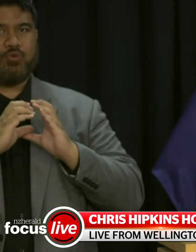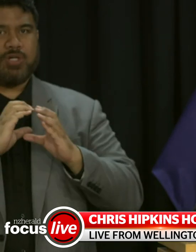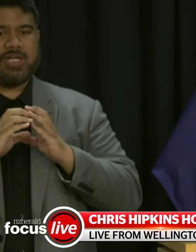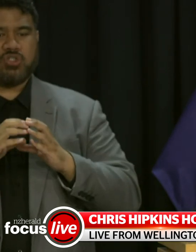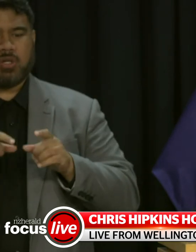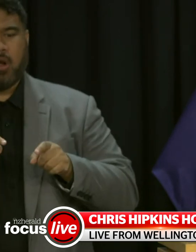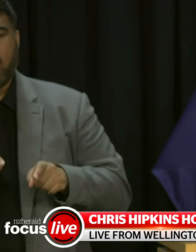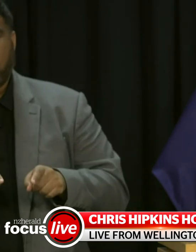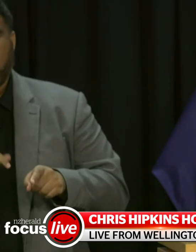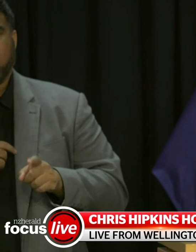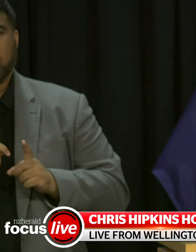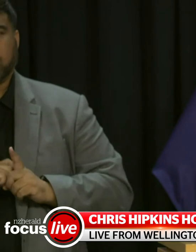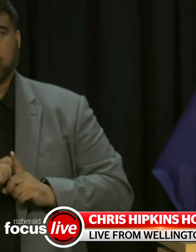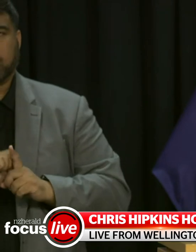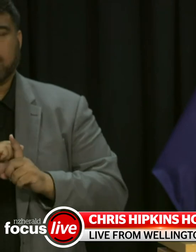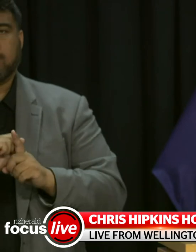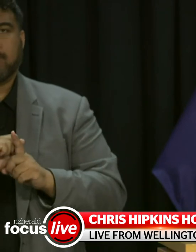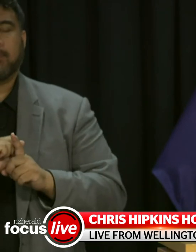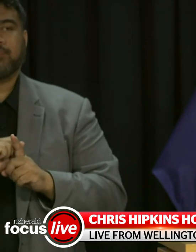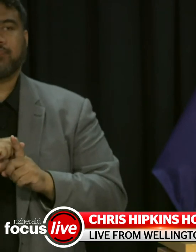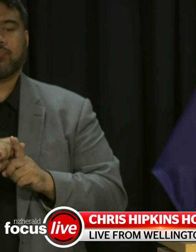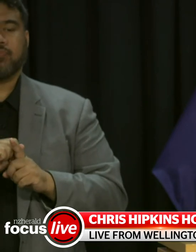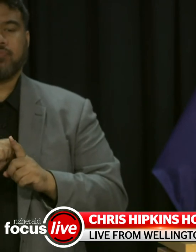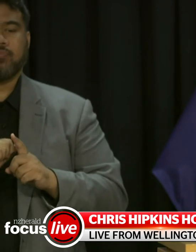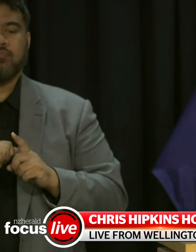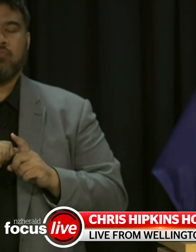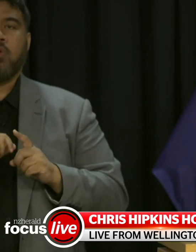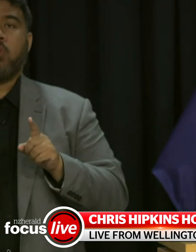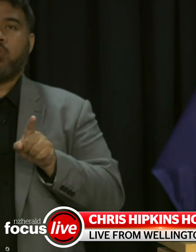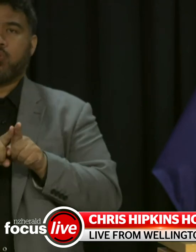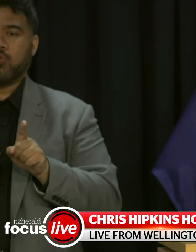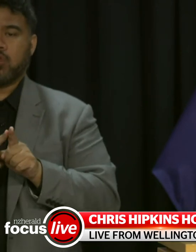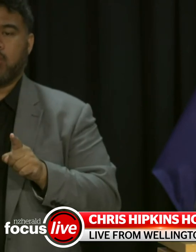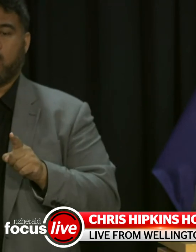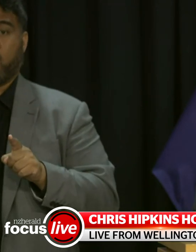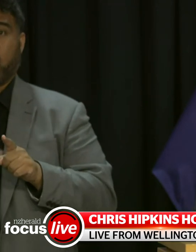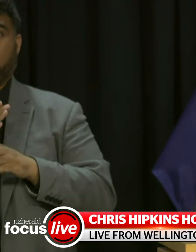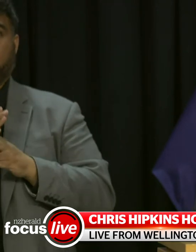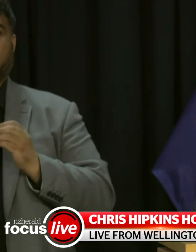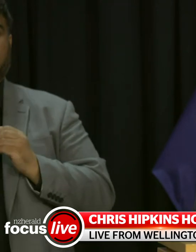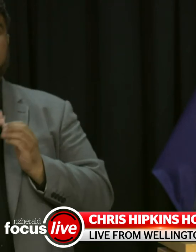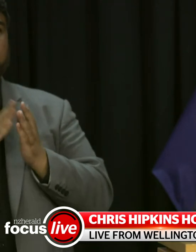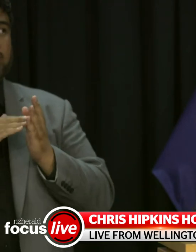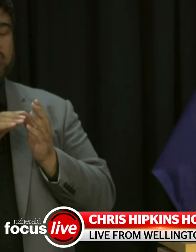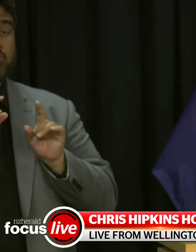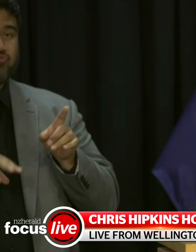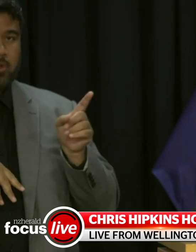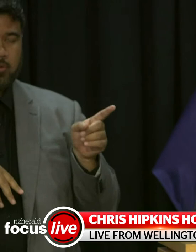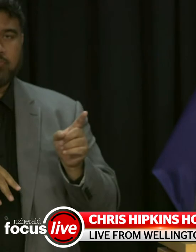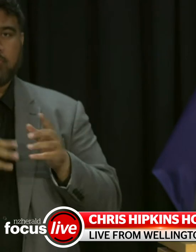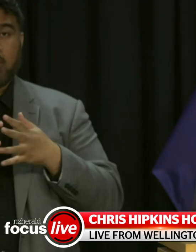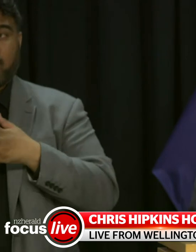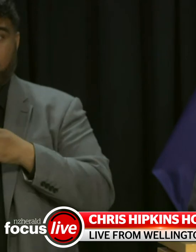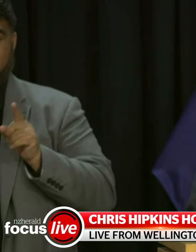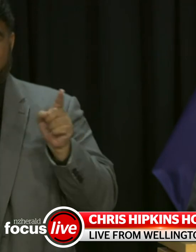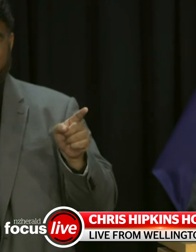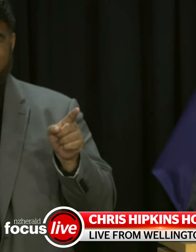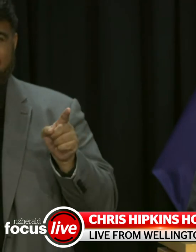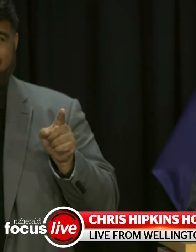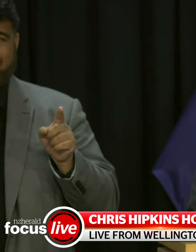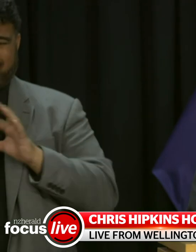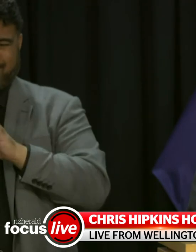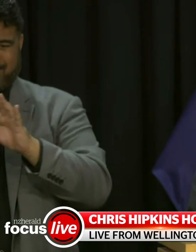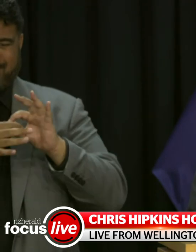ordered. The interoperability requirements, particularly with Australia and the US, have changed. We need to have a platform that means that